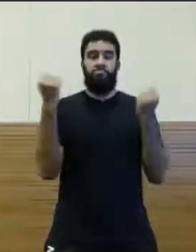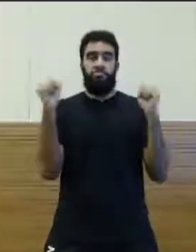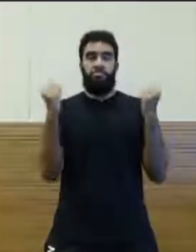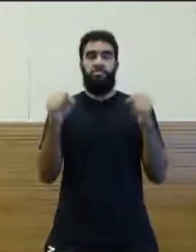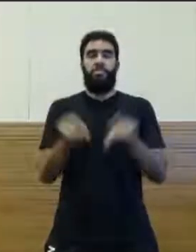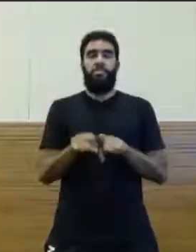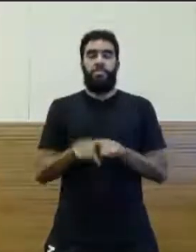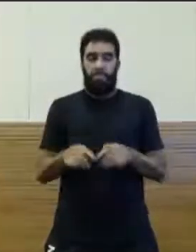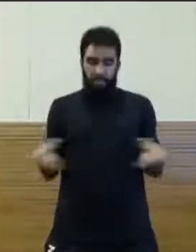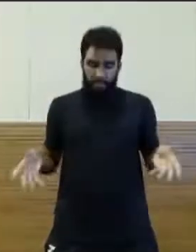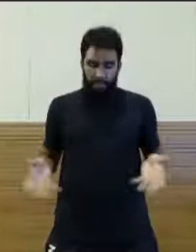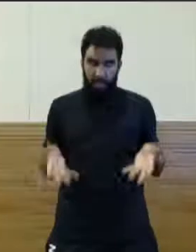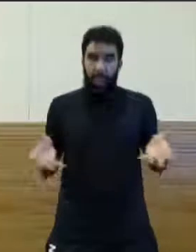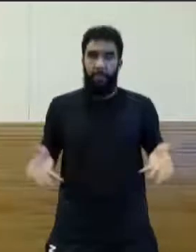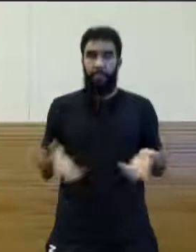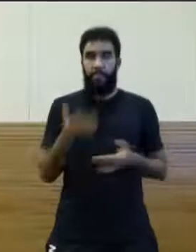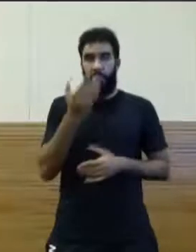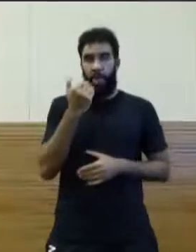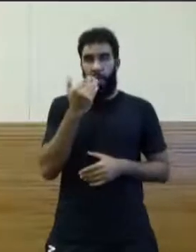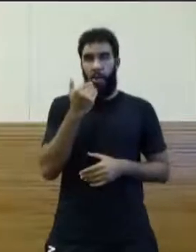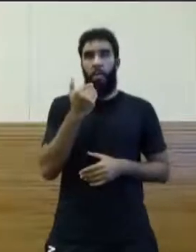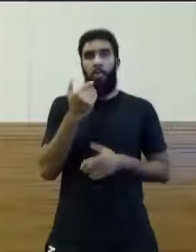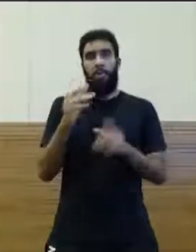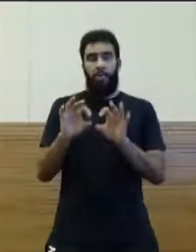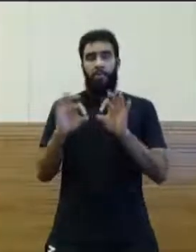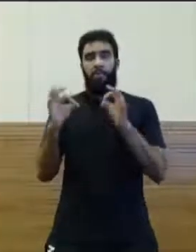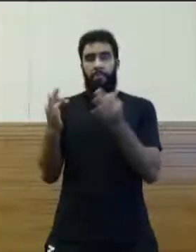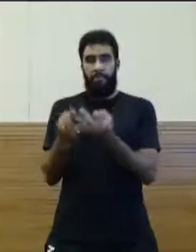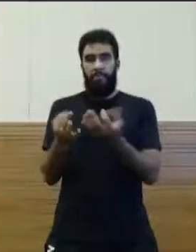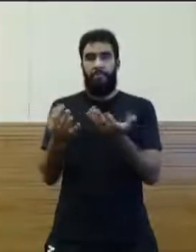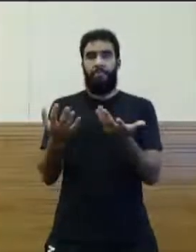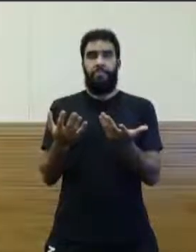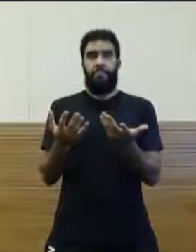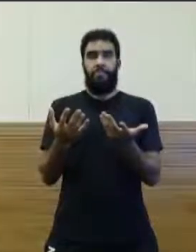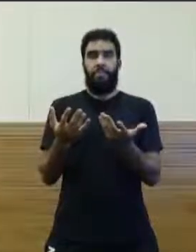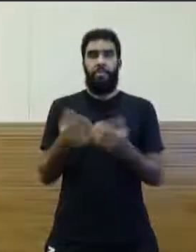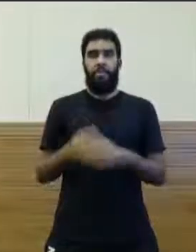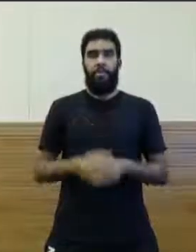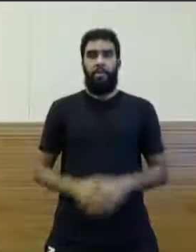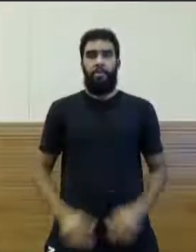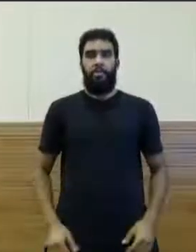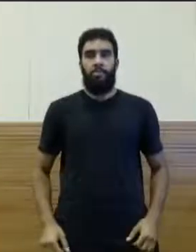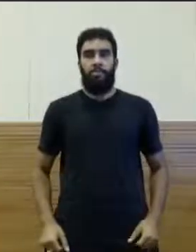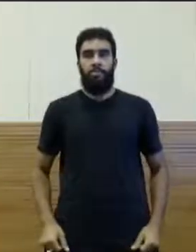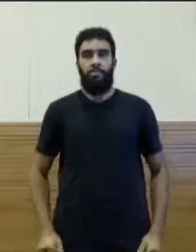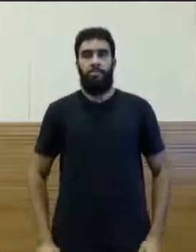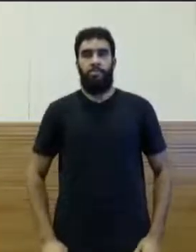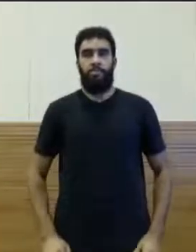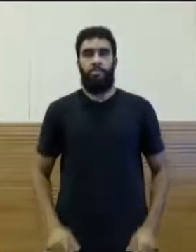of physical activity and to promote family agriculture.